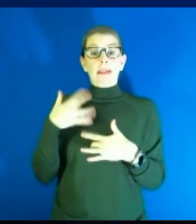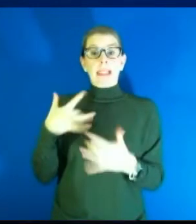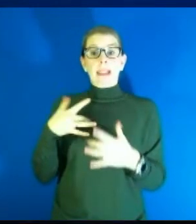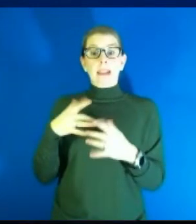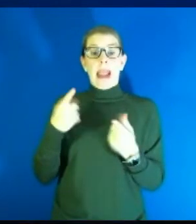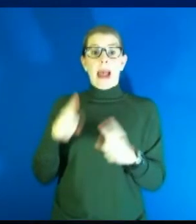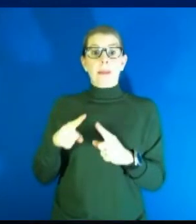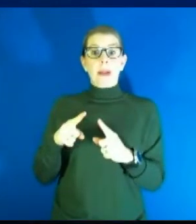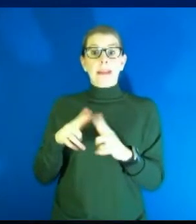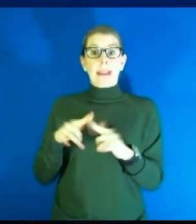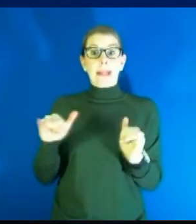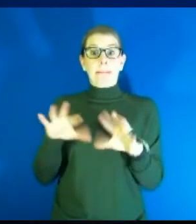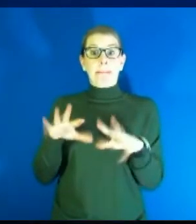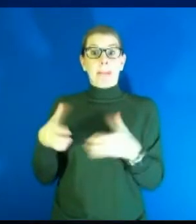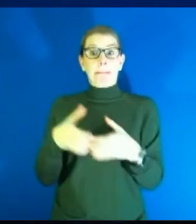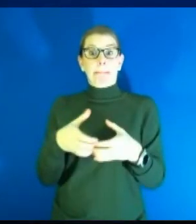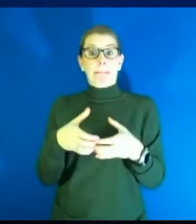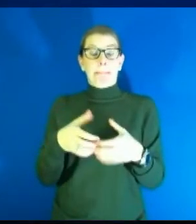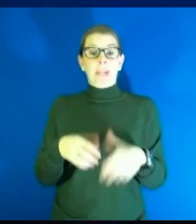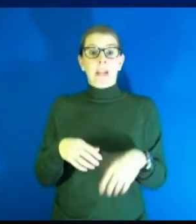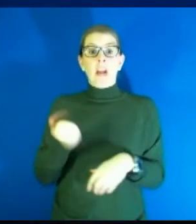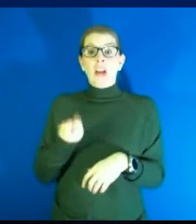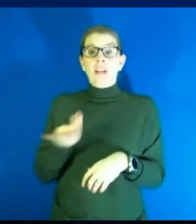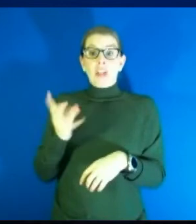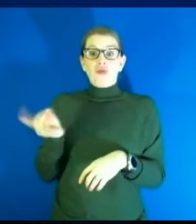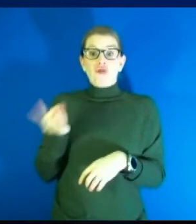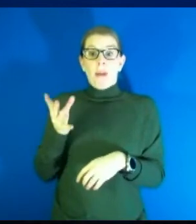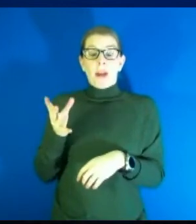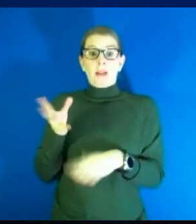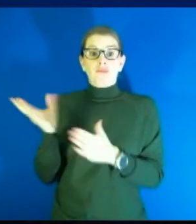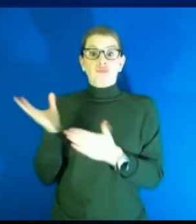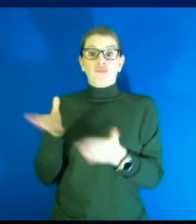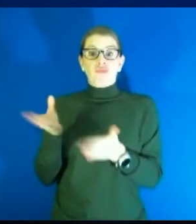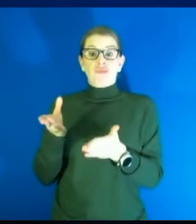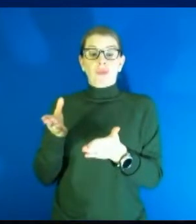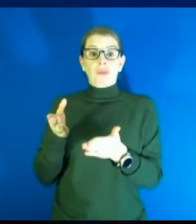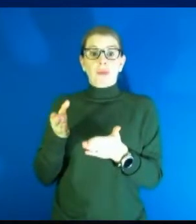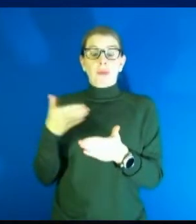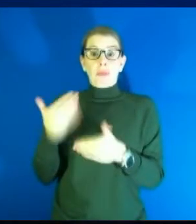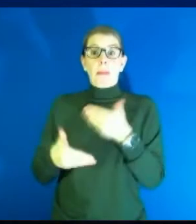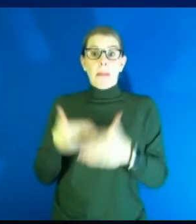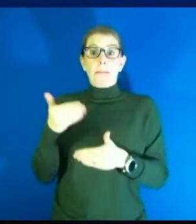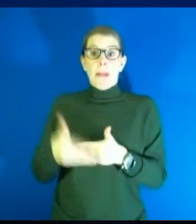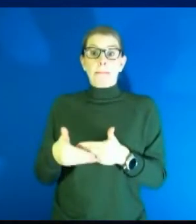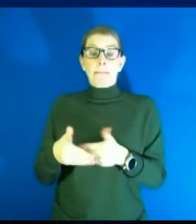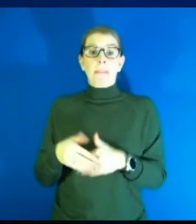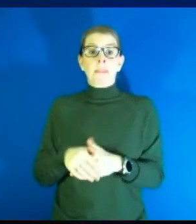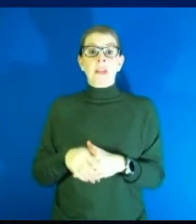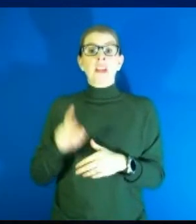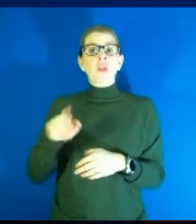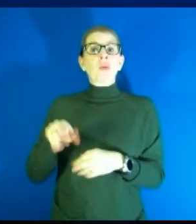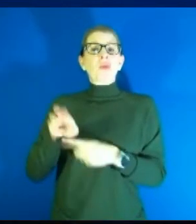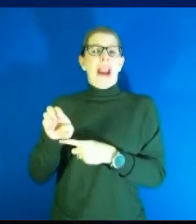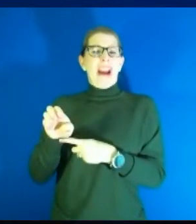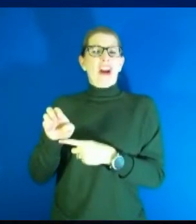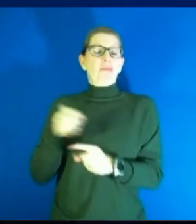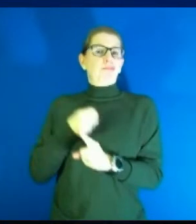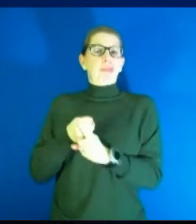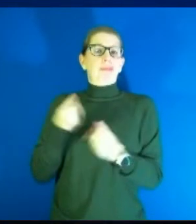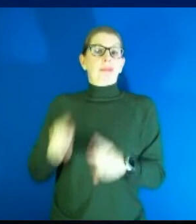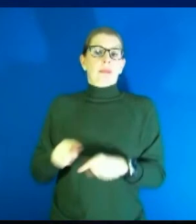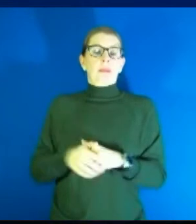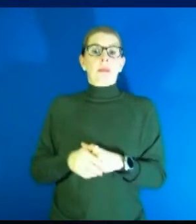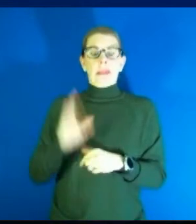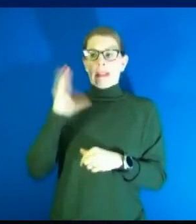and there are times when we have a few traumas come right in a row. And so on those rare instances, it might seem to a patient